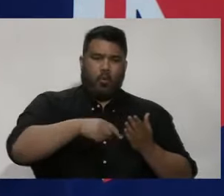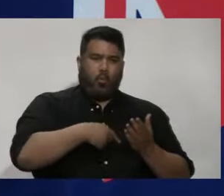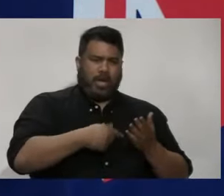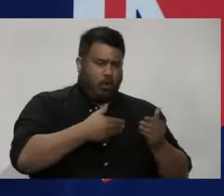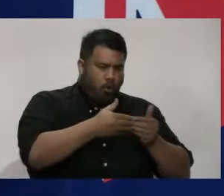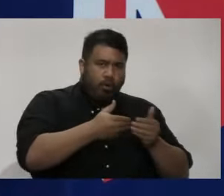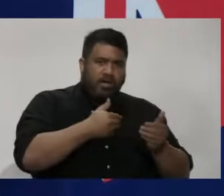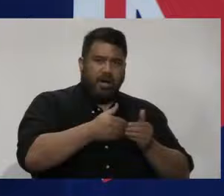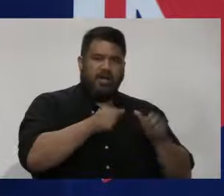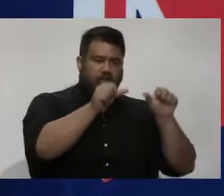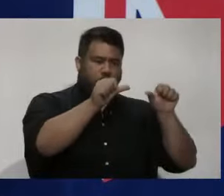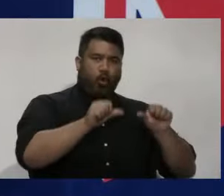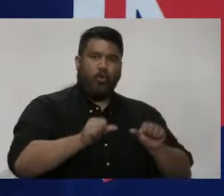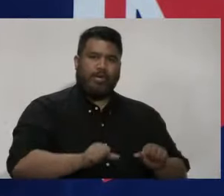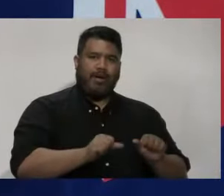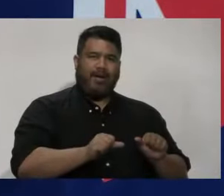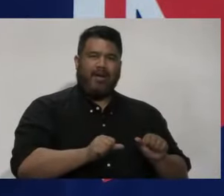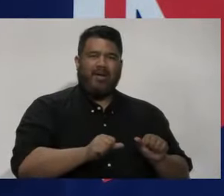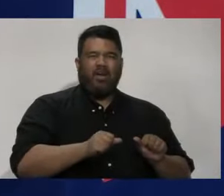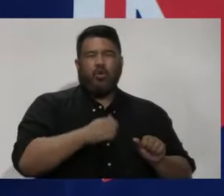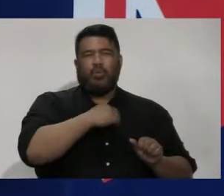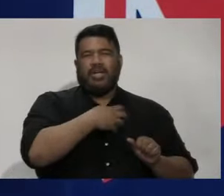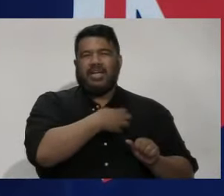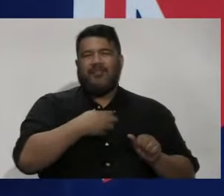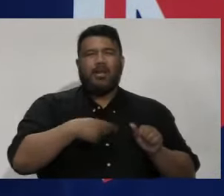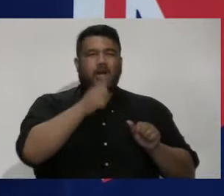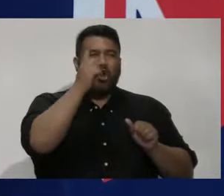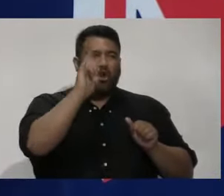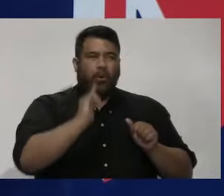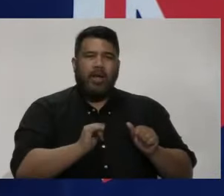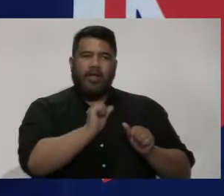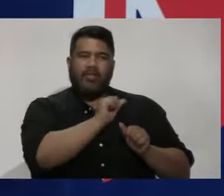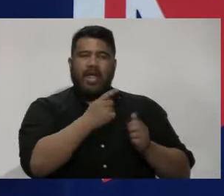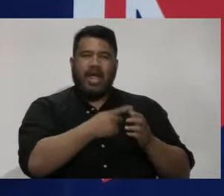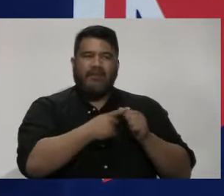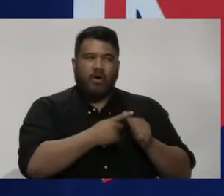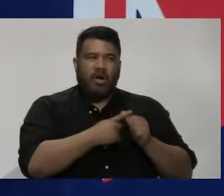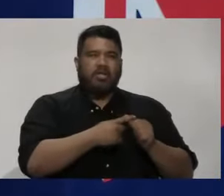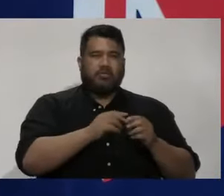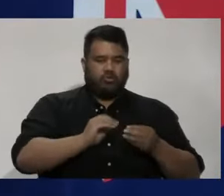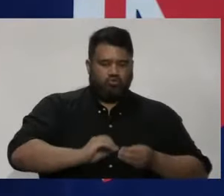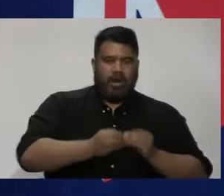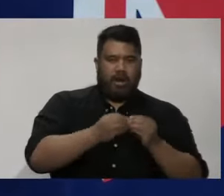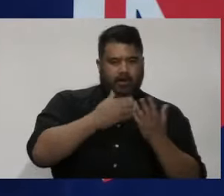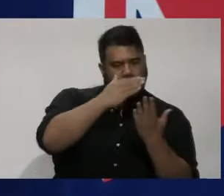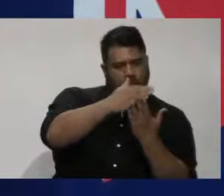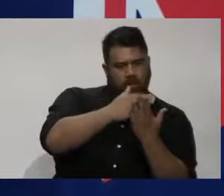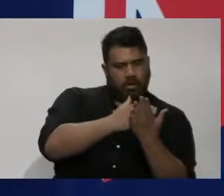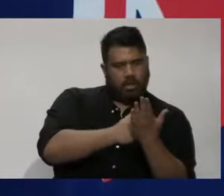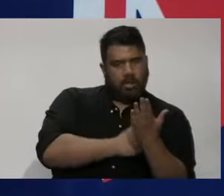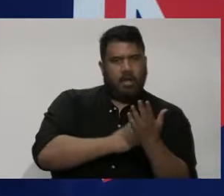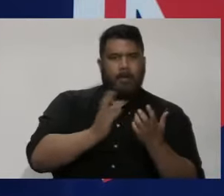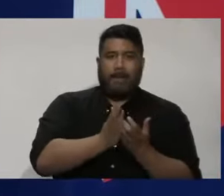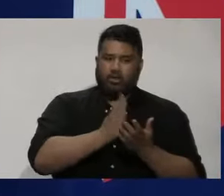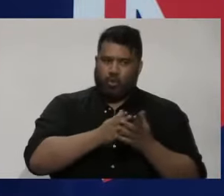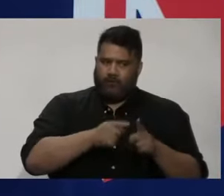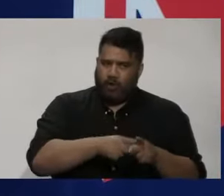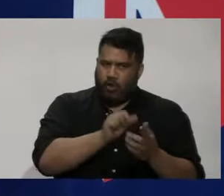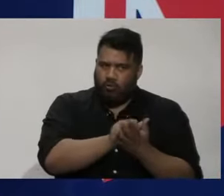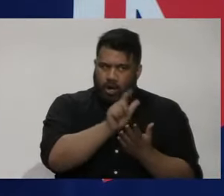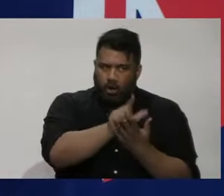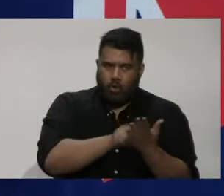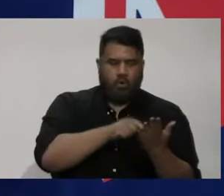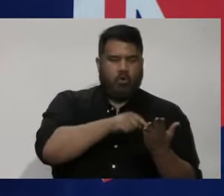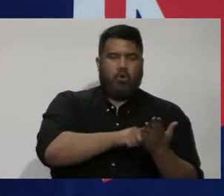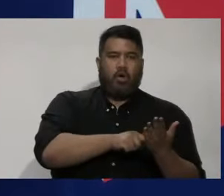given enough time for Crown Law and Parliamentary Council Office to draft those orders by Monday, but we want to give fair warning to people